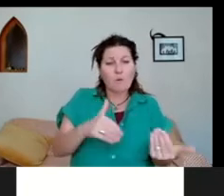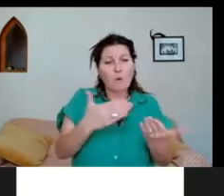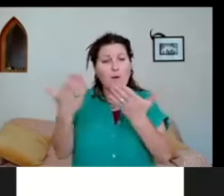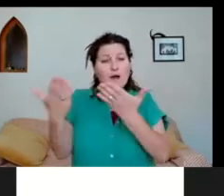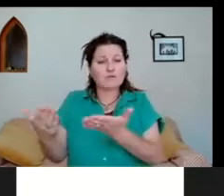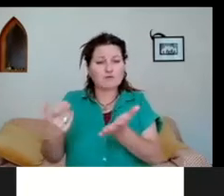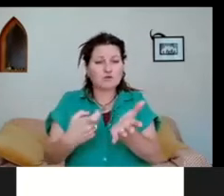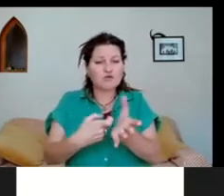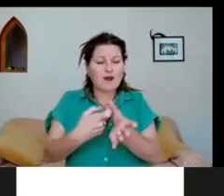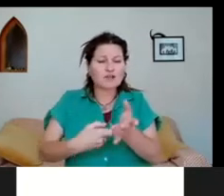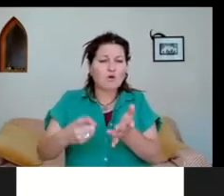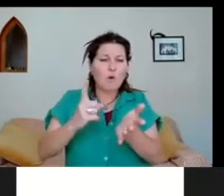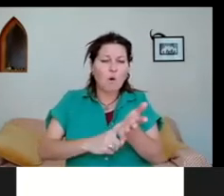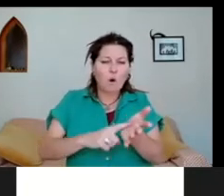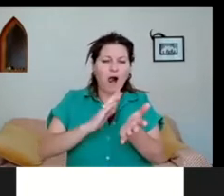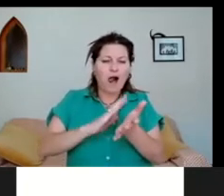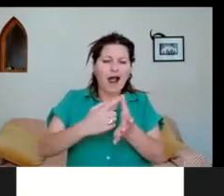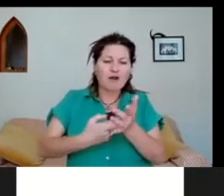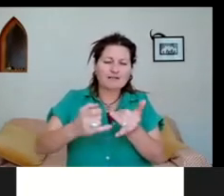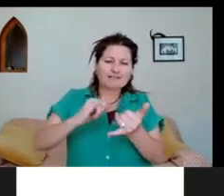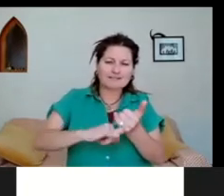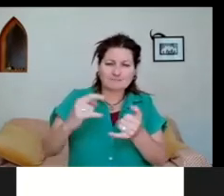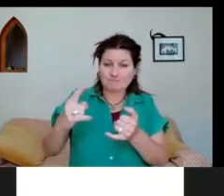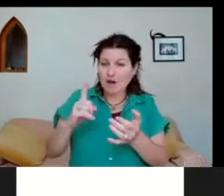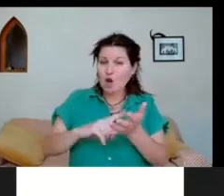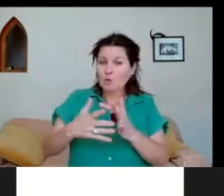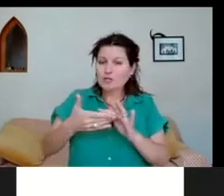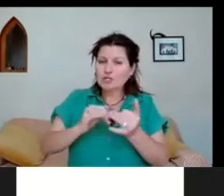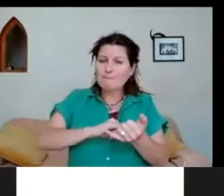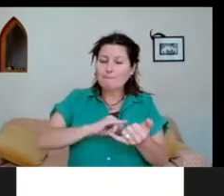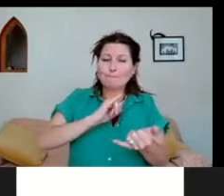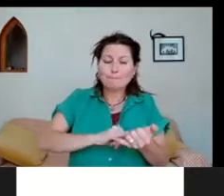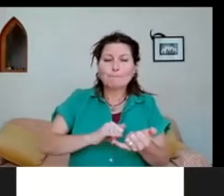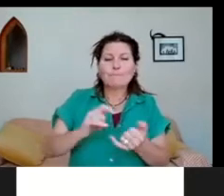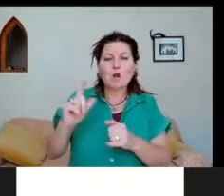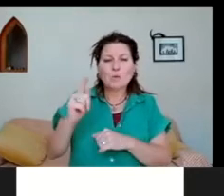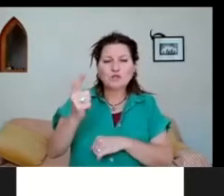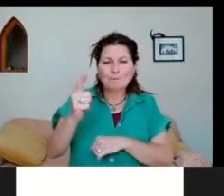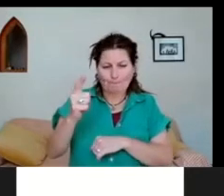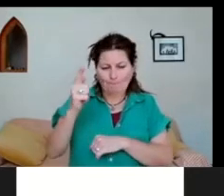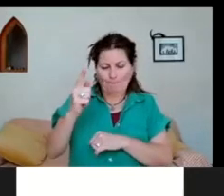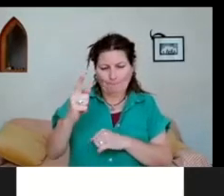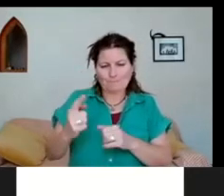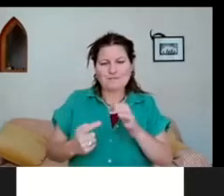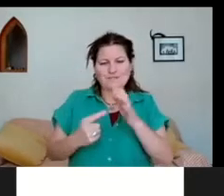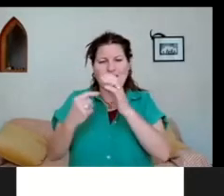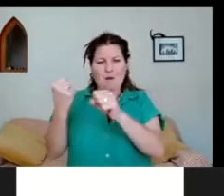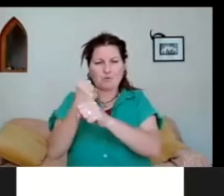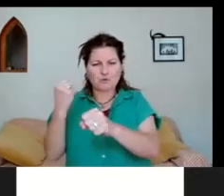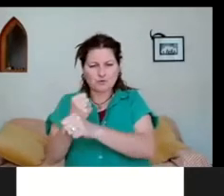is Lewisham's senior producer. We can see her saying hi with the hand. And Rachel will do a 10